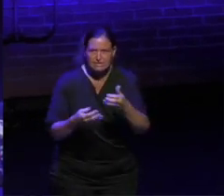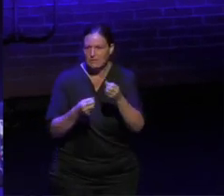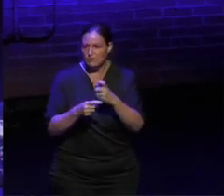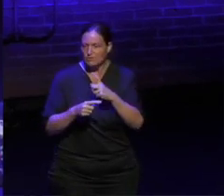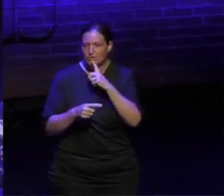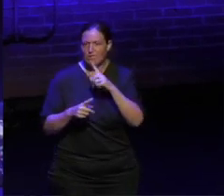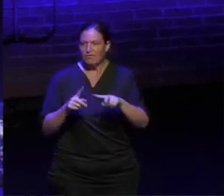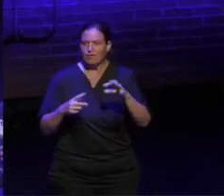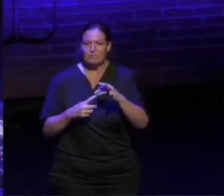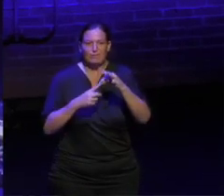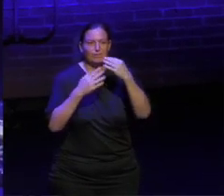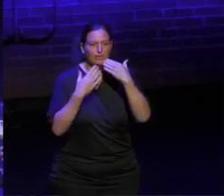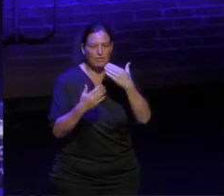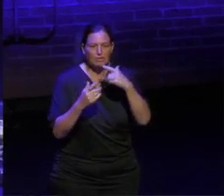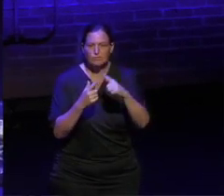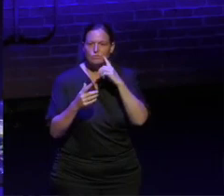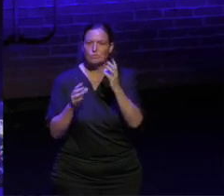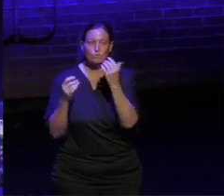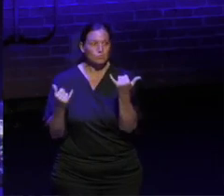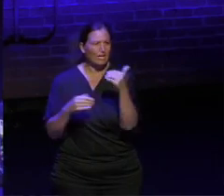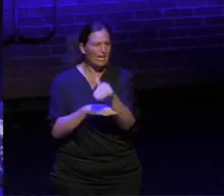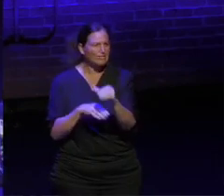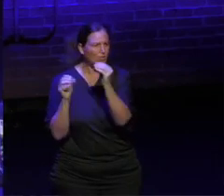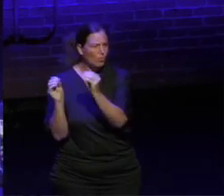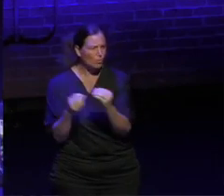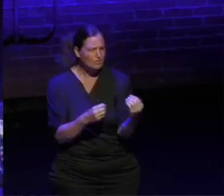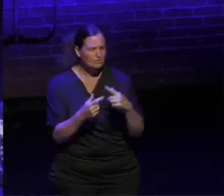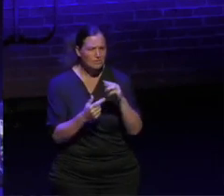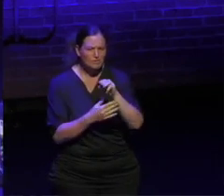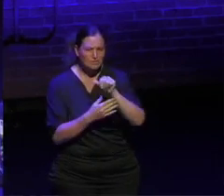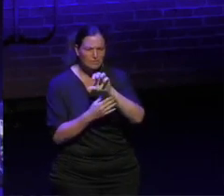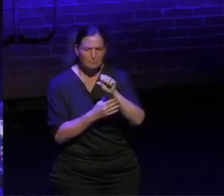say a very special thank you to the organizers of tonight. That includes the Mass